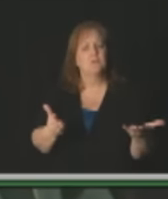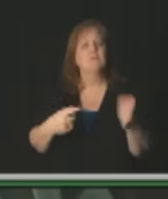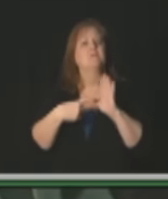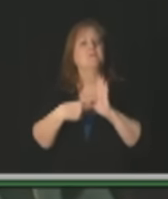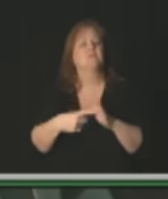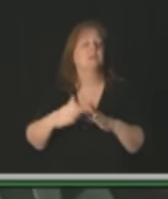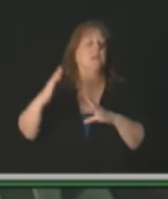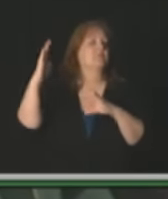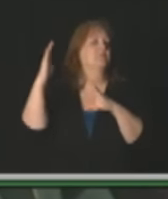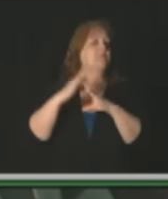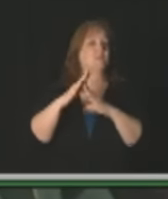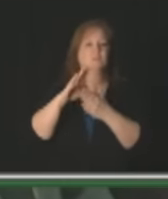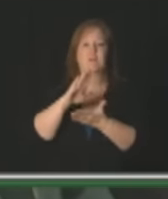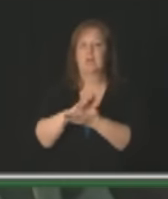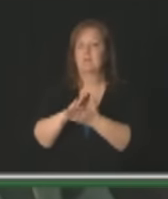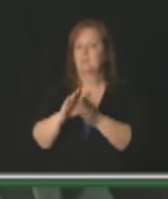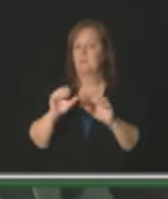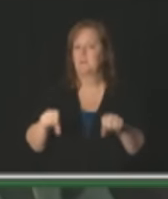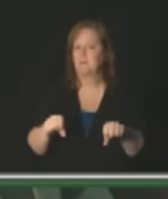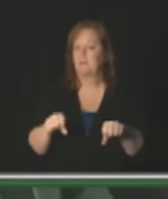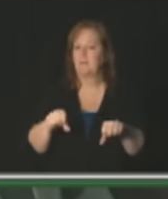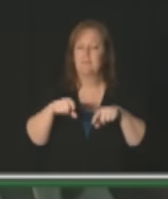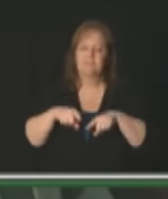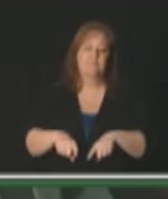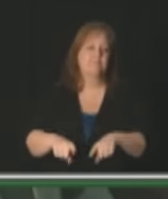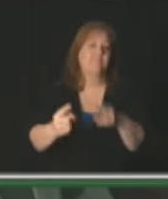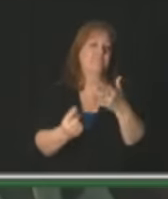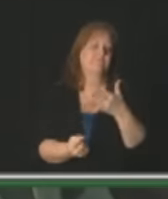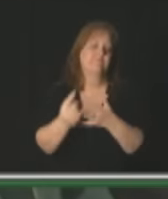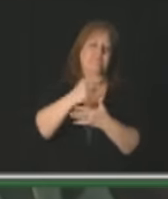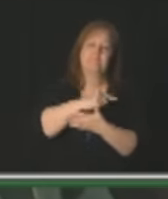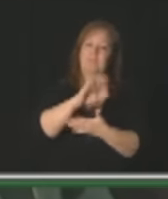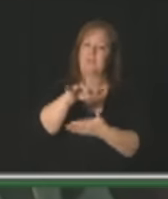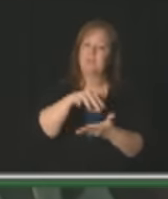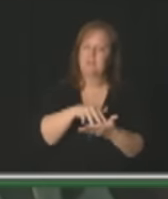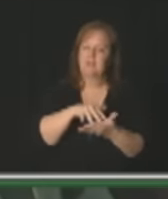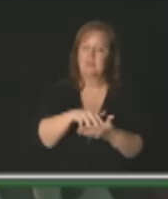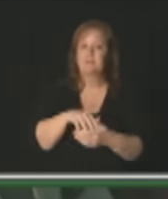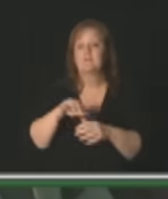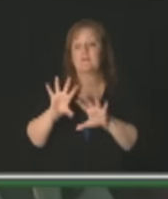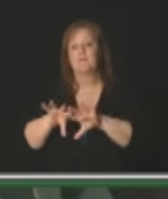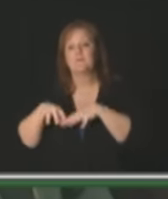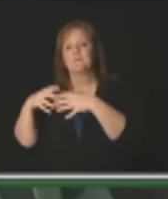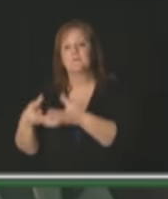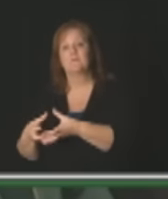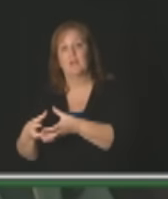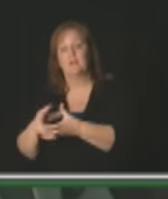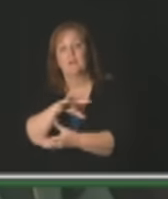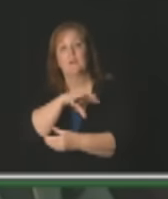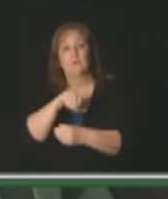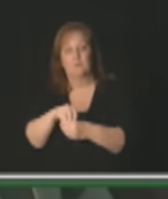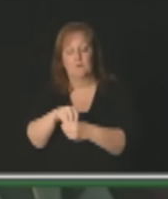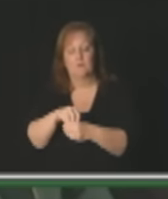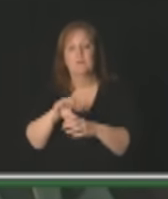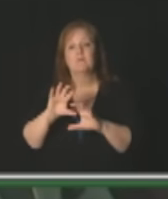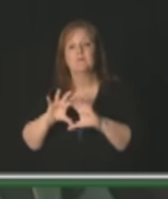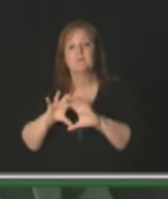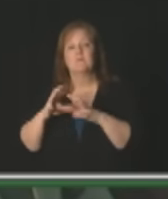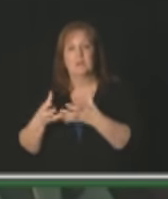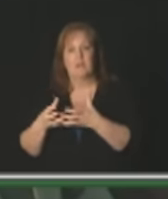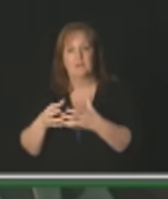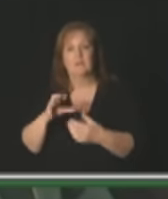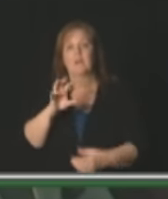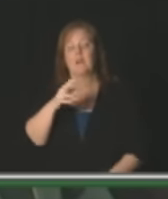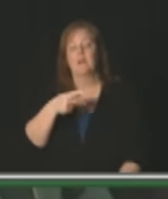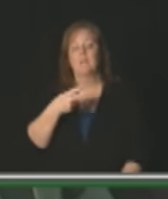displayed exceptional academic ability throughout their studies. These societies include the Society of